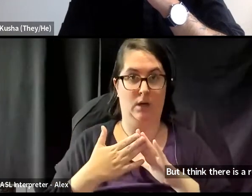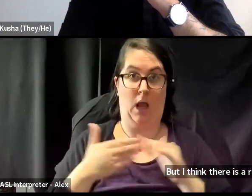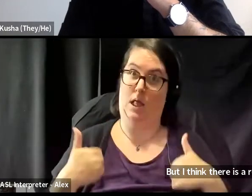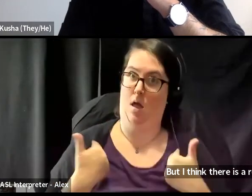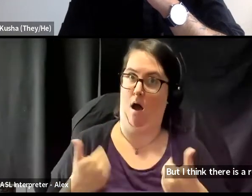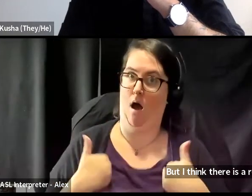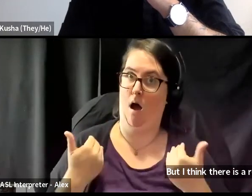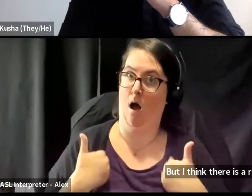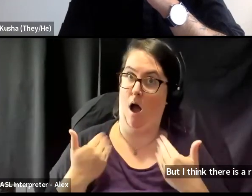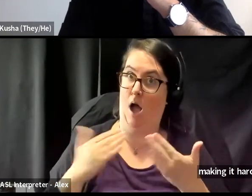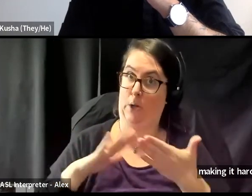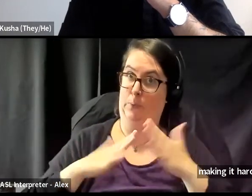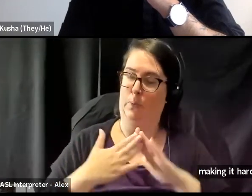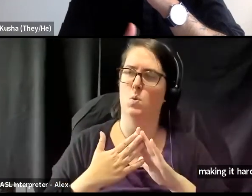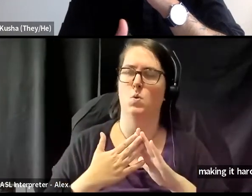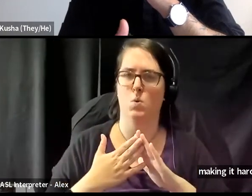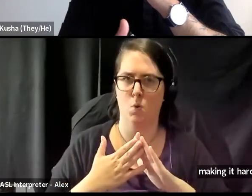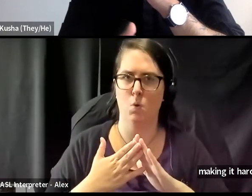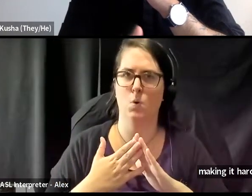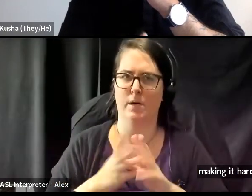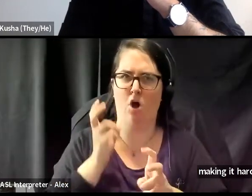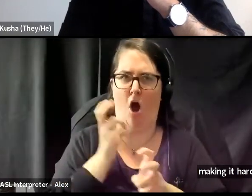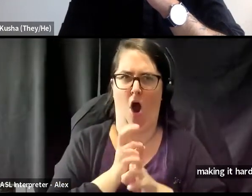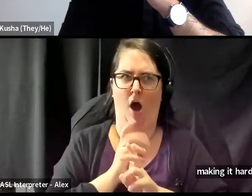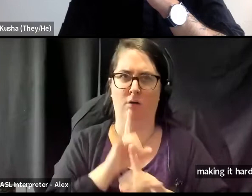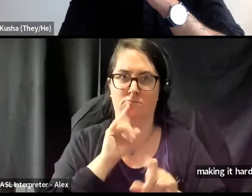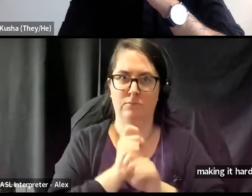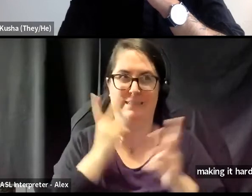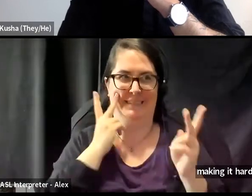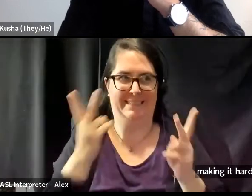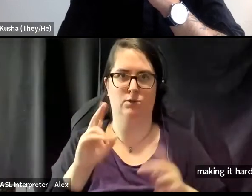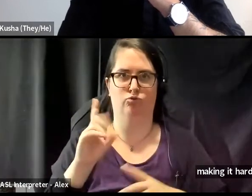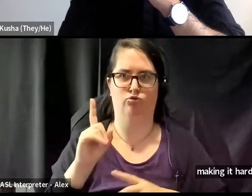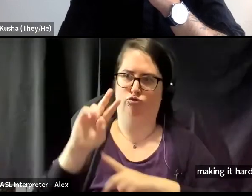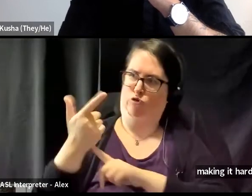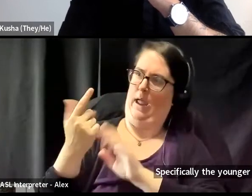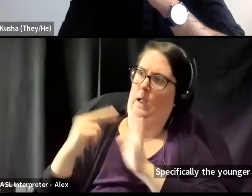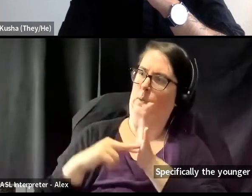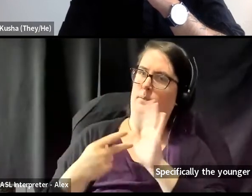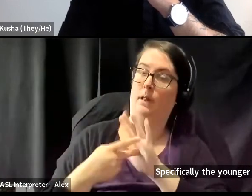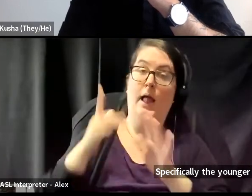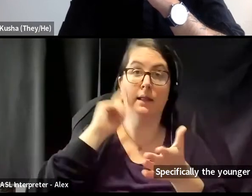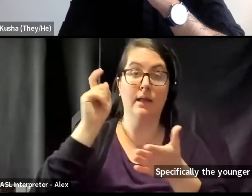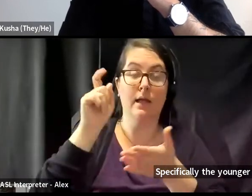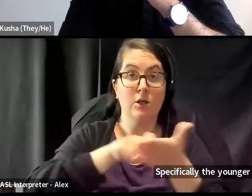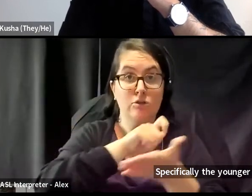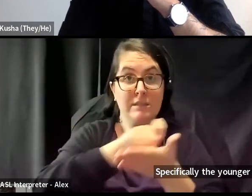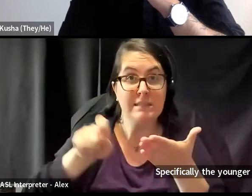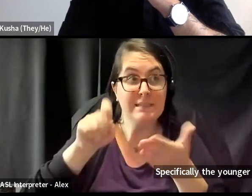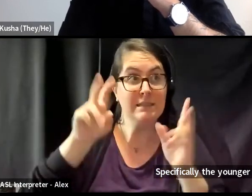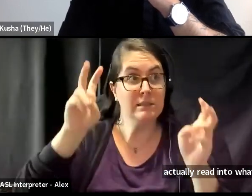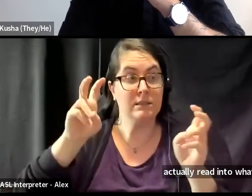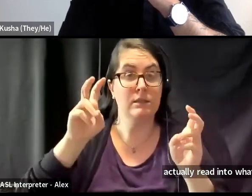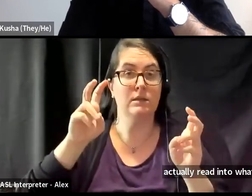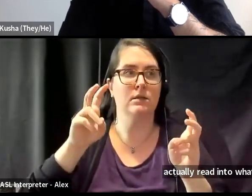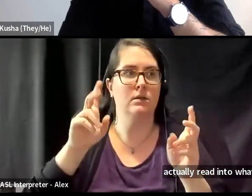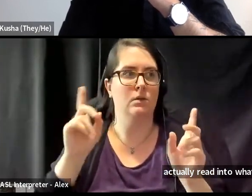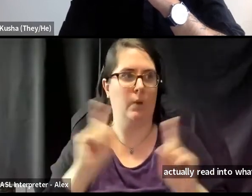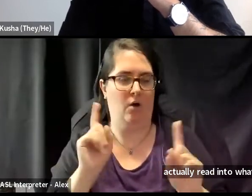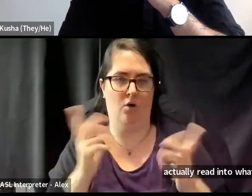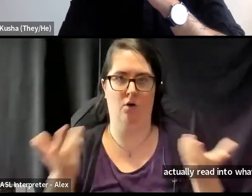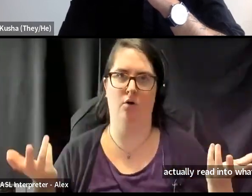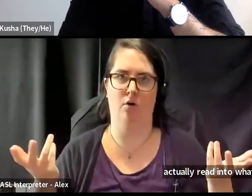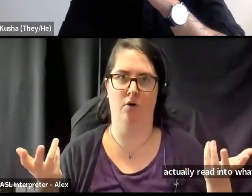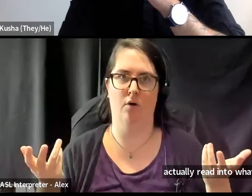ones that are coming into it, to actually read into what drag is supposed to be. Like have a literacy for the political power of drag beyond just drag is